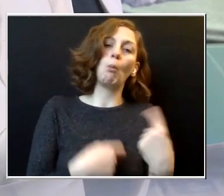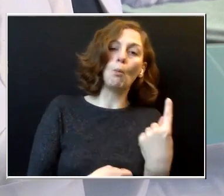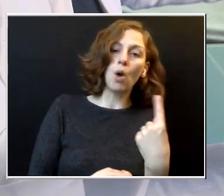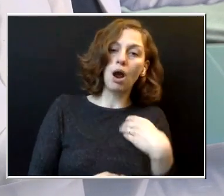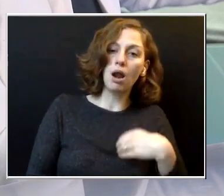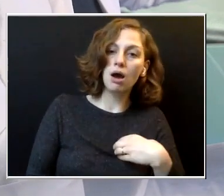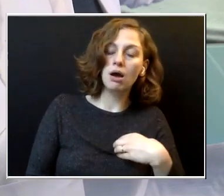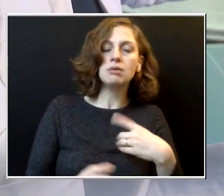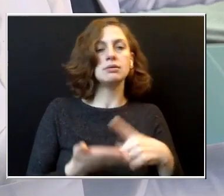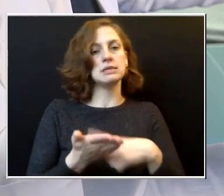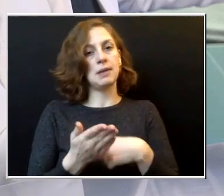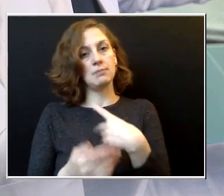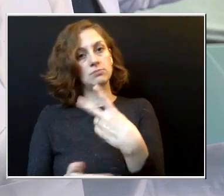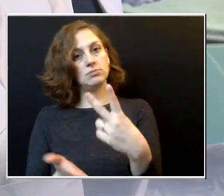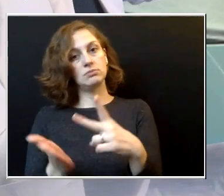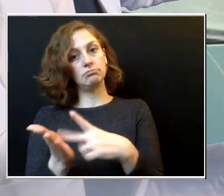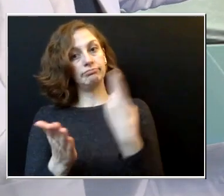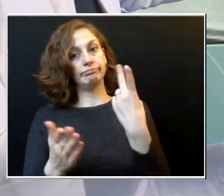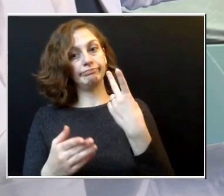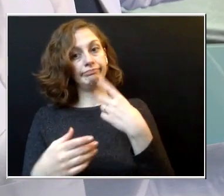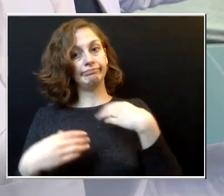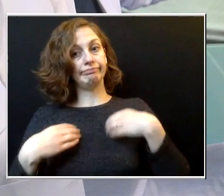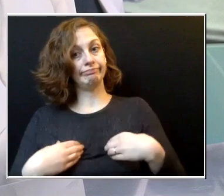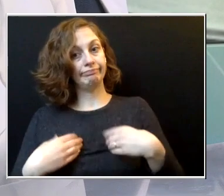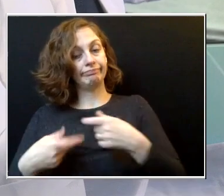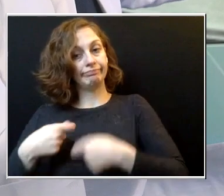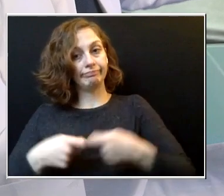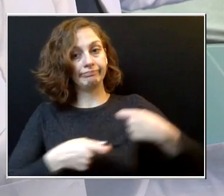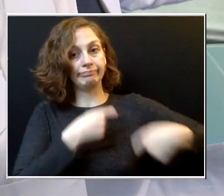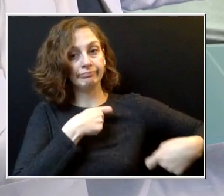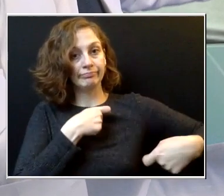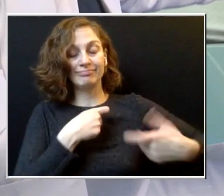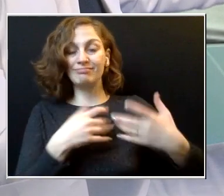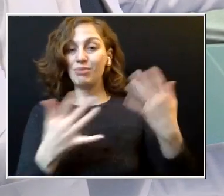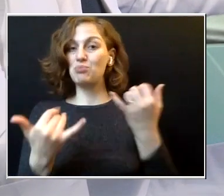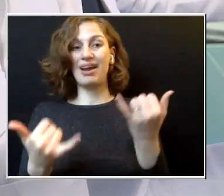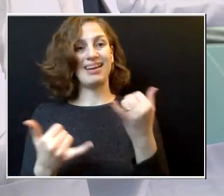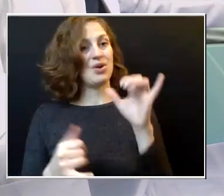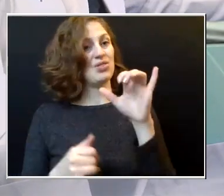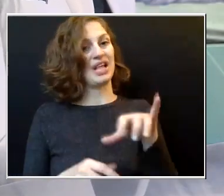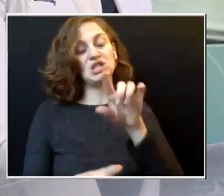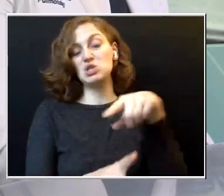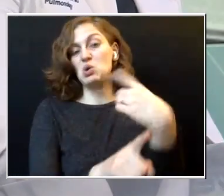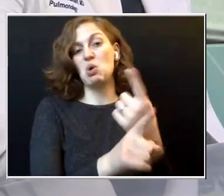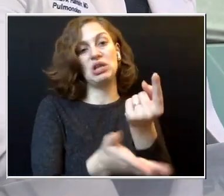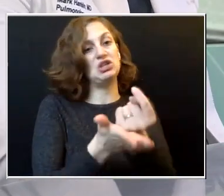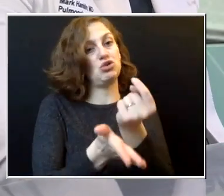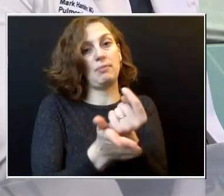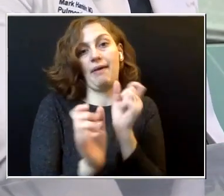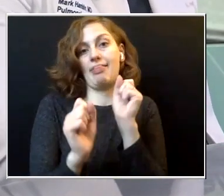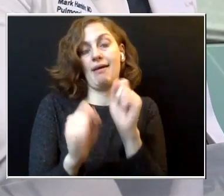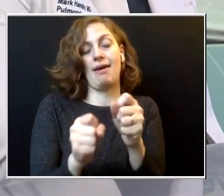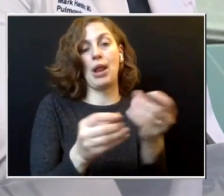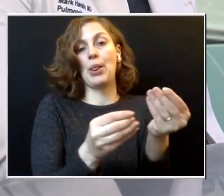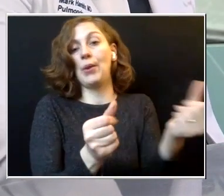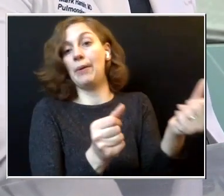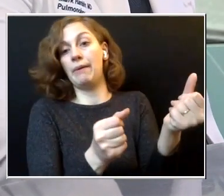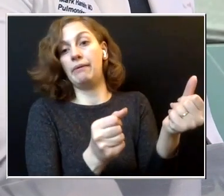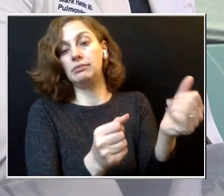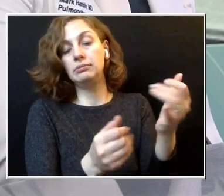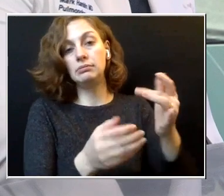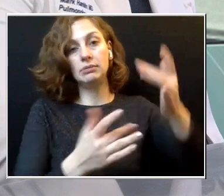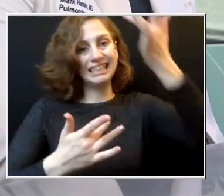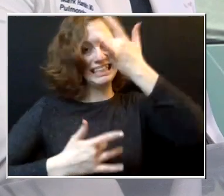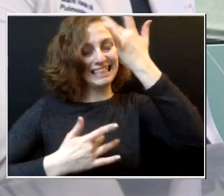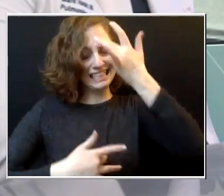treatment that we have that truly reverses the disease is lung transplant. But you can definitely tell with this new transplanted lung